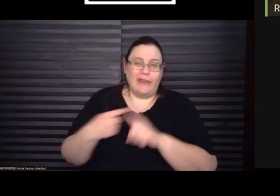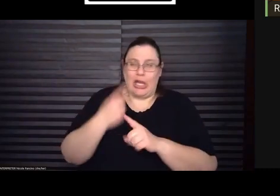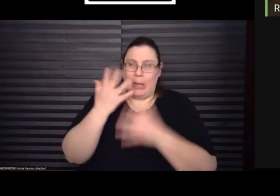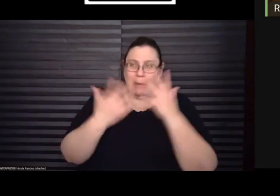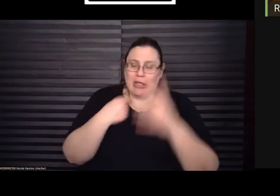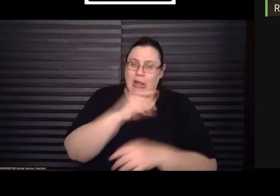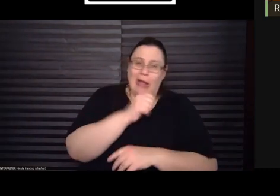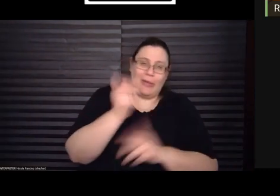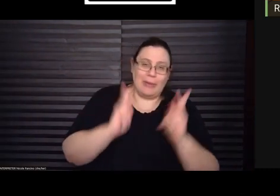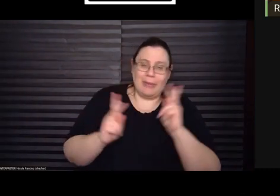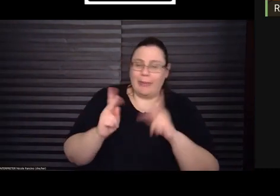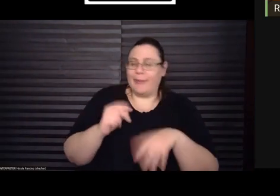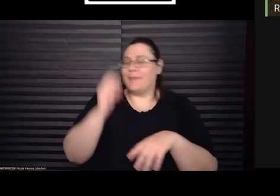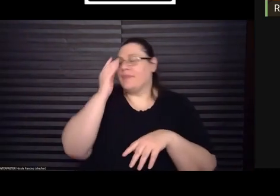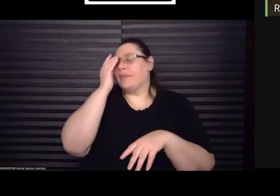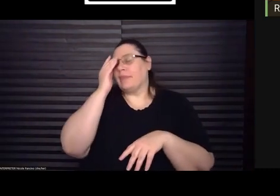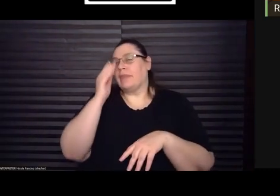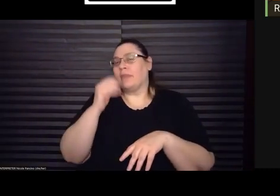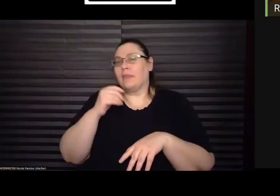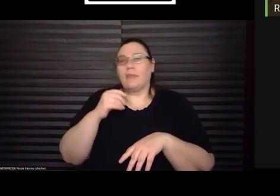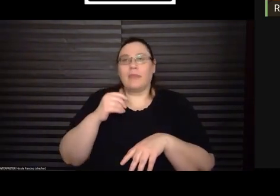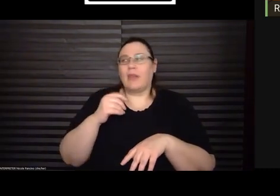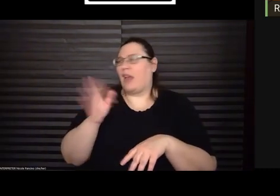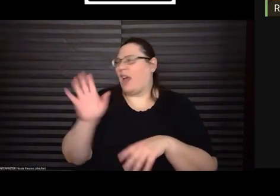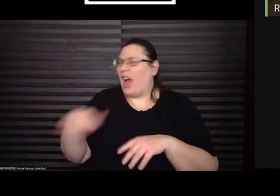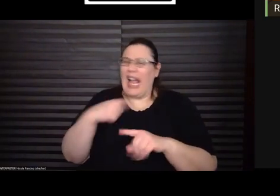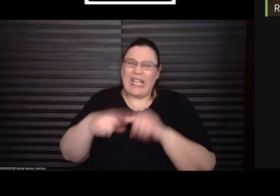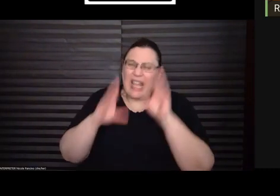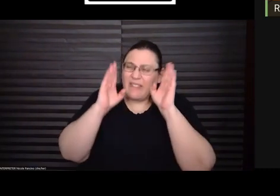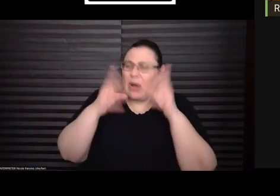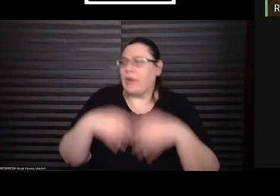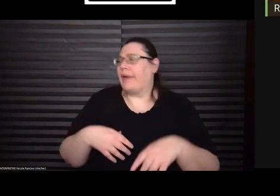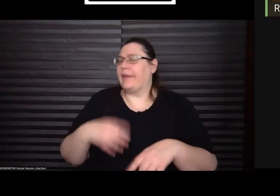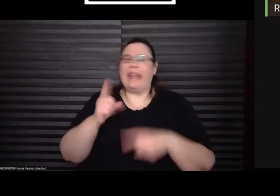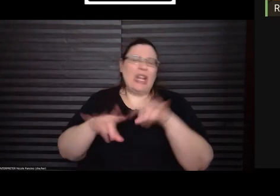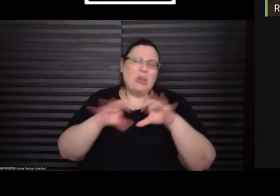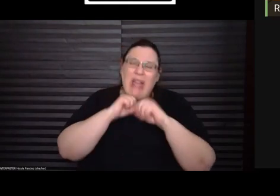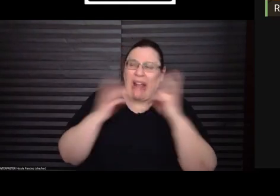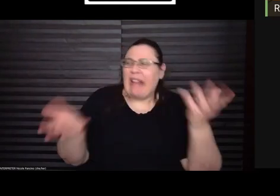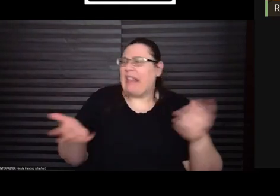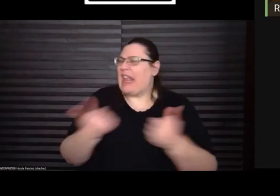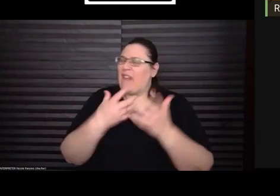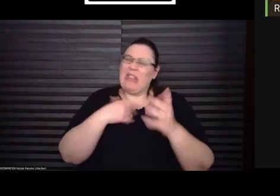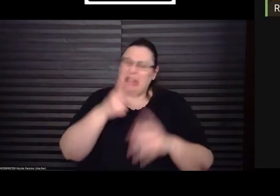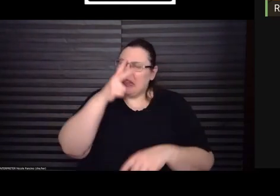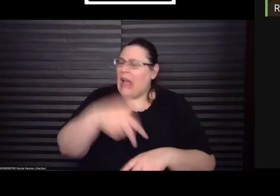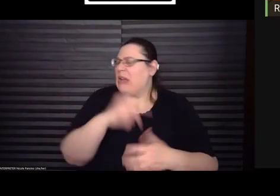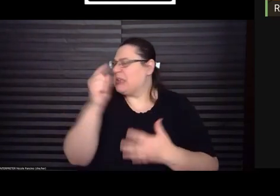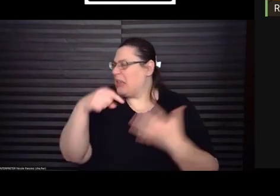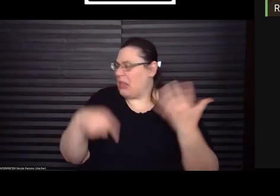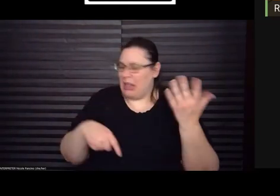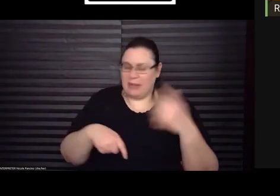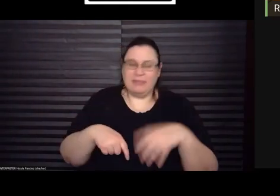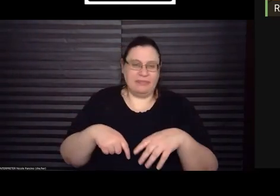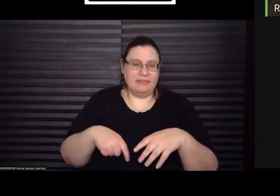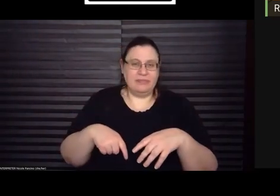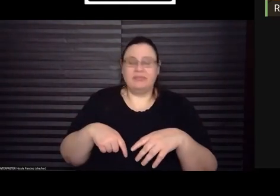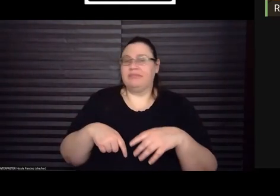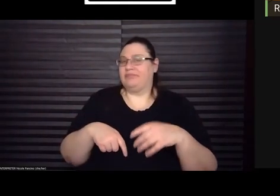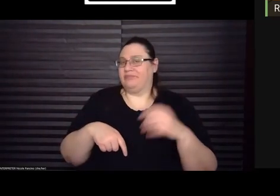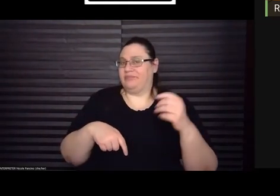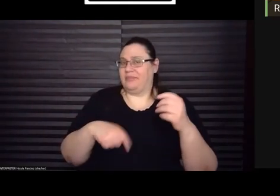sort of embarrassed to share to other with other people. And I can't concentrate. I can't do anything. Everything's garbage, blah, blah, blah. You